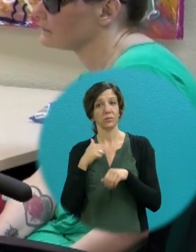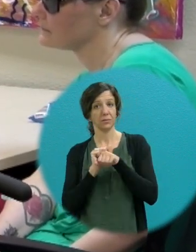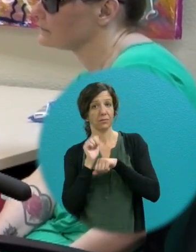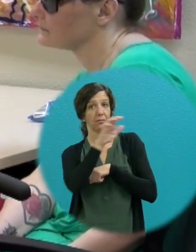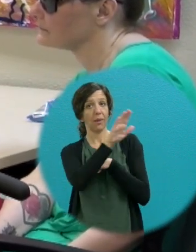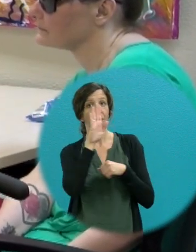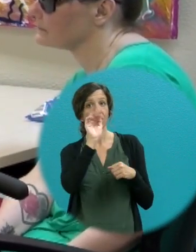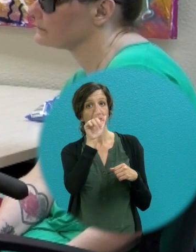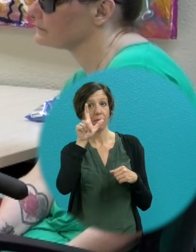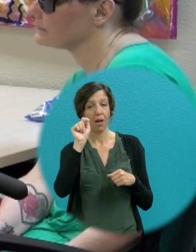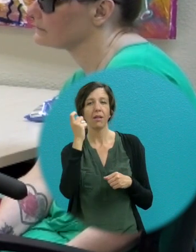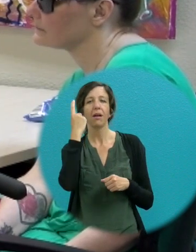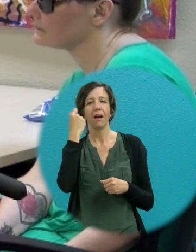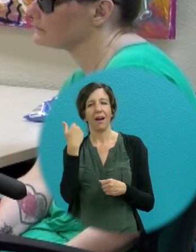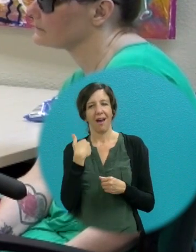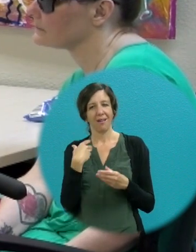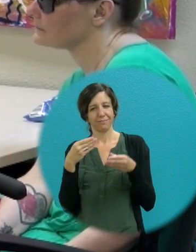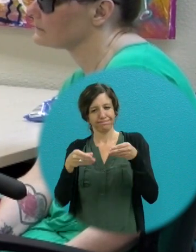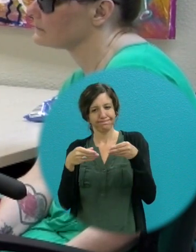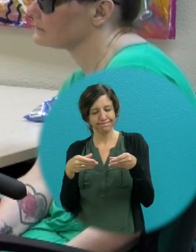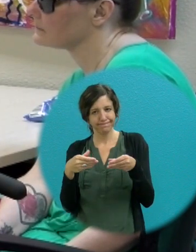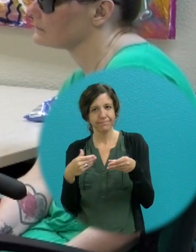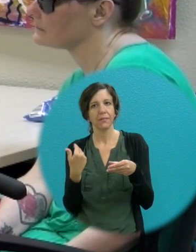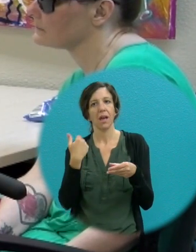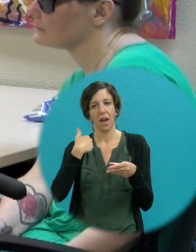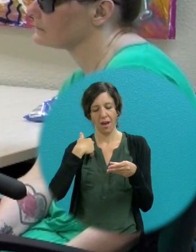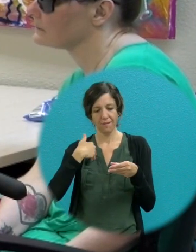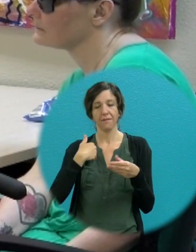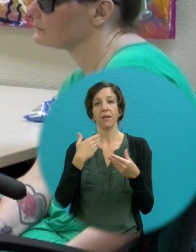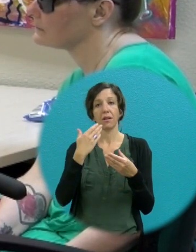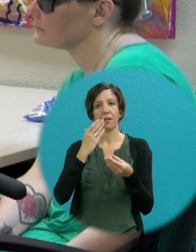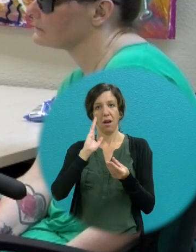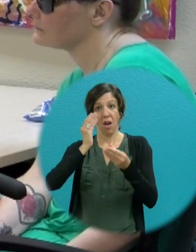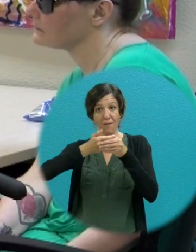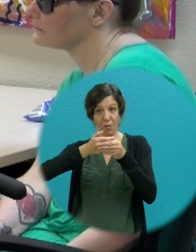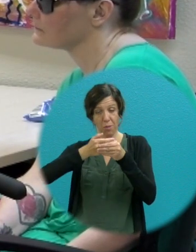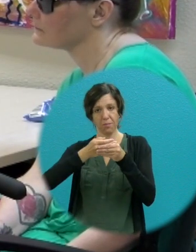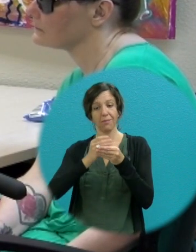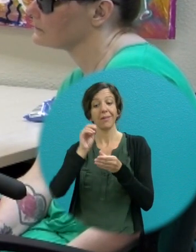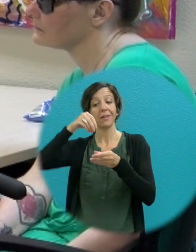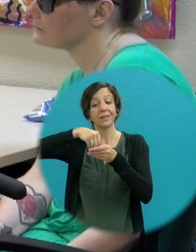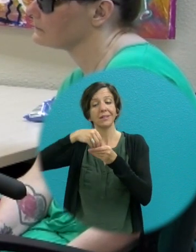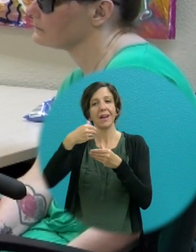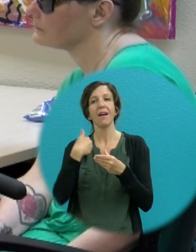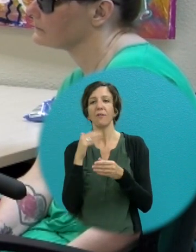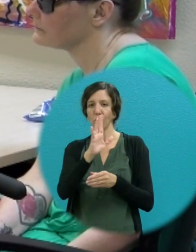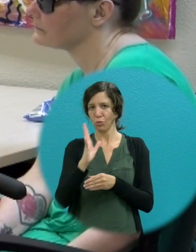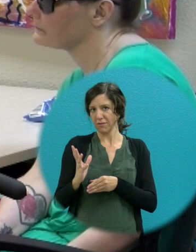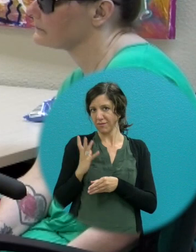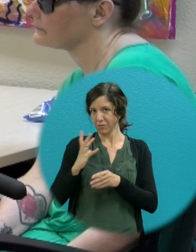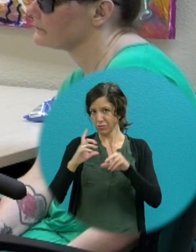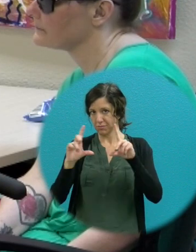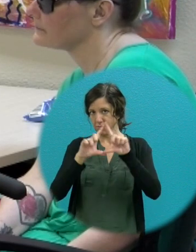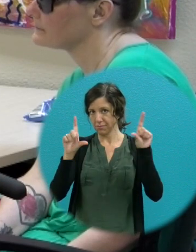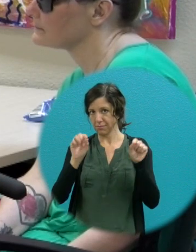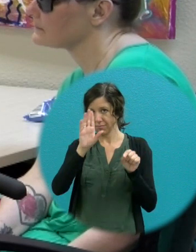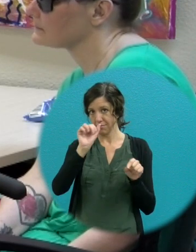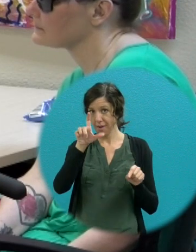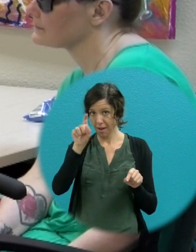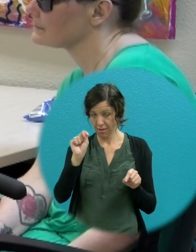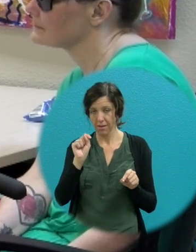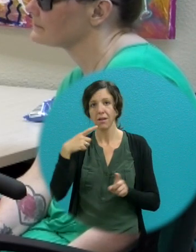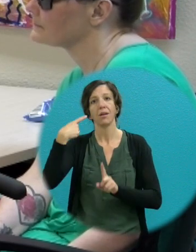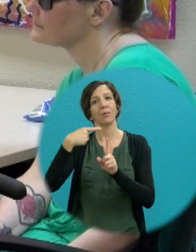that's mailed to you, it's kind of as a package. There will be the outside envelope. There will be your ballot, your official ballot